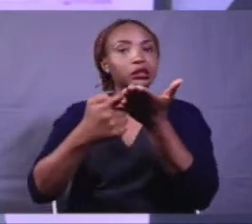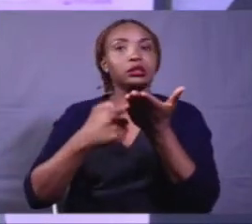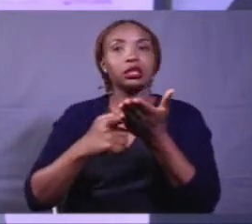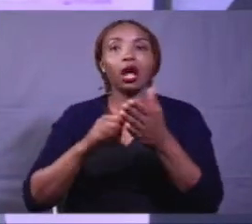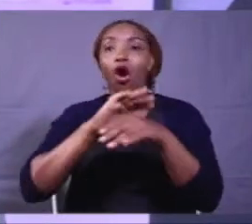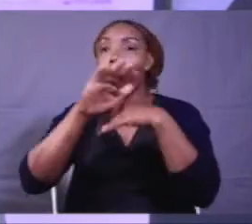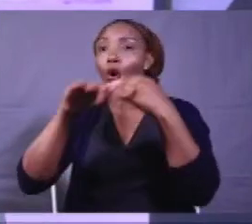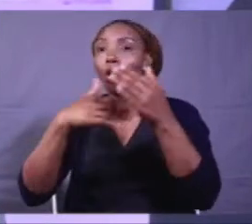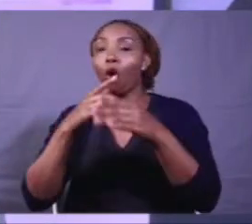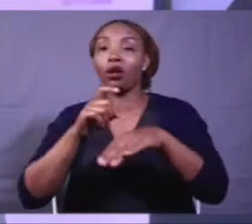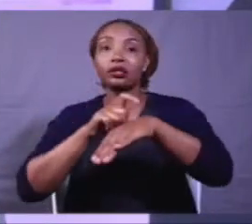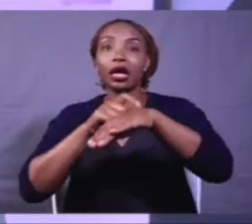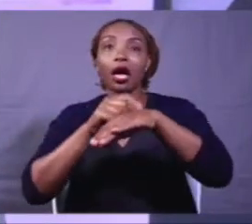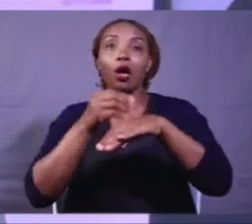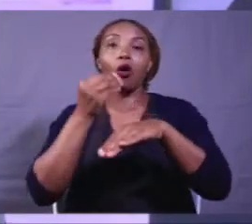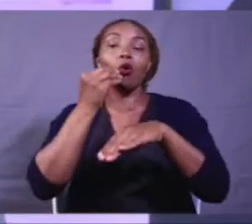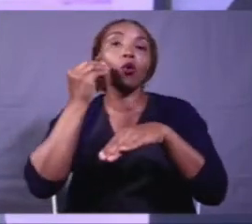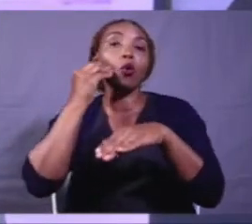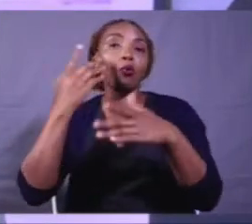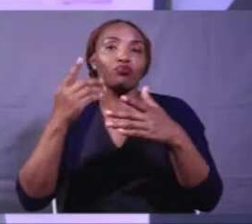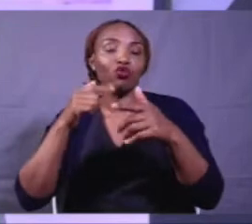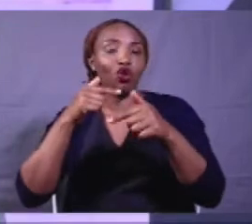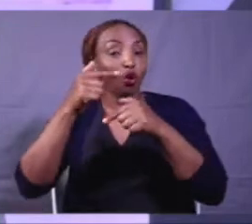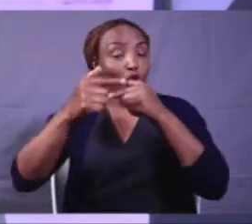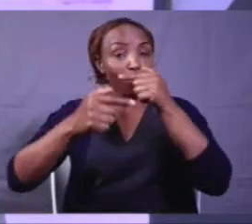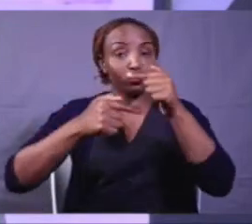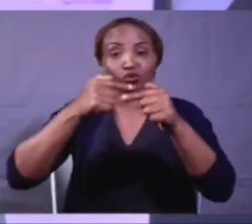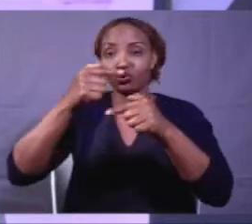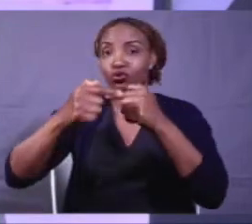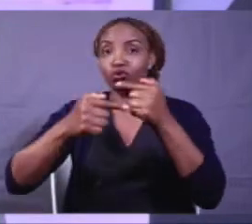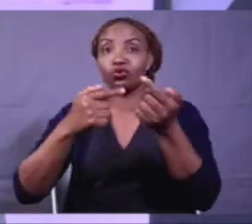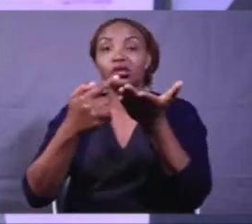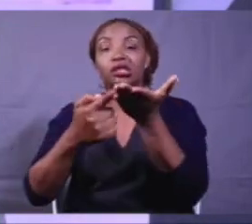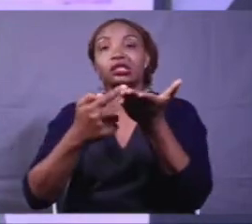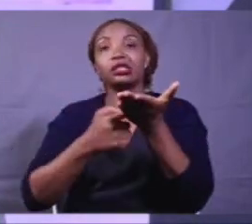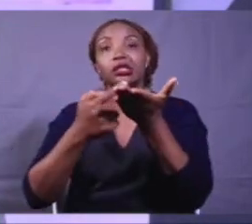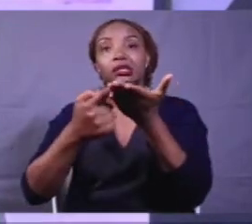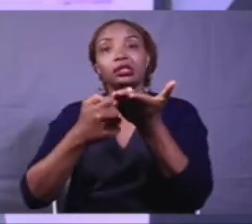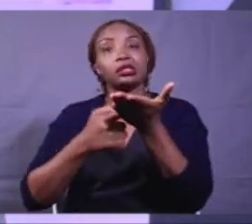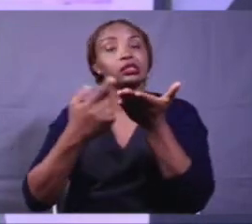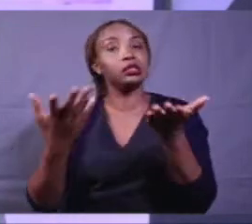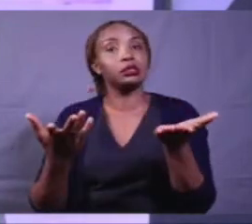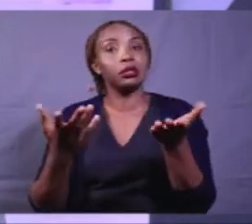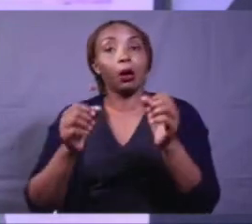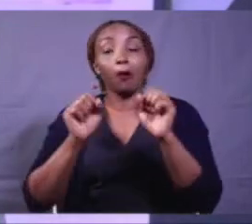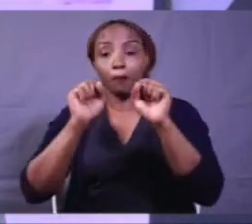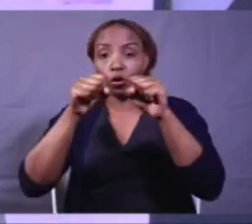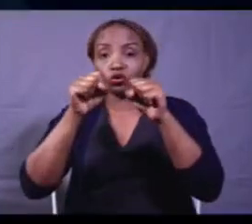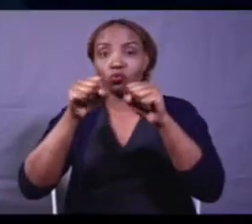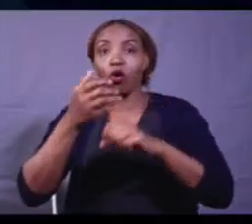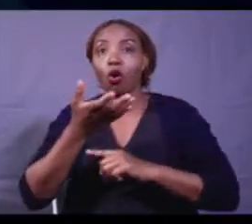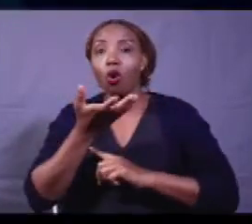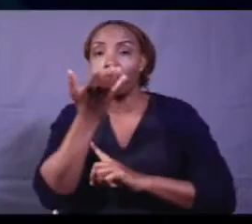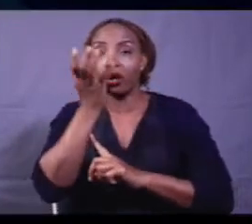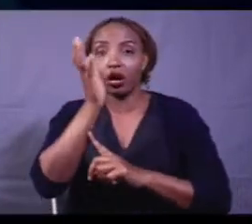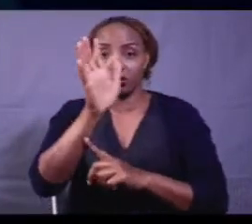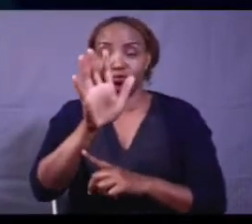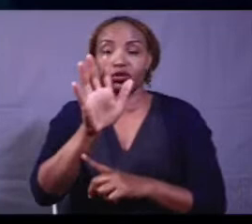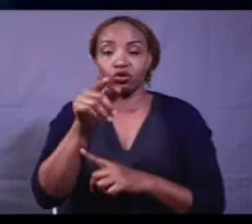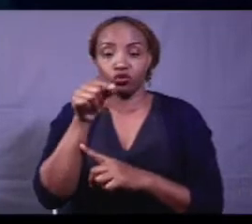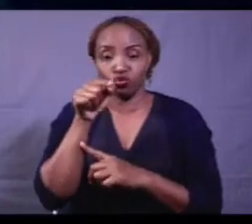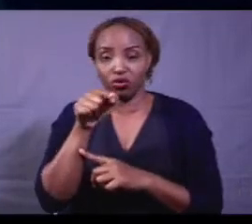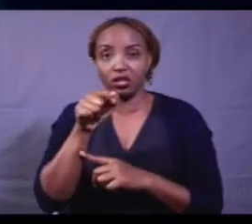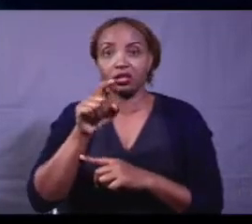can still be part of this conversation from where you're watching us from by responding to this question. Do you think